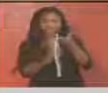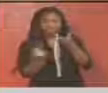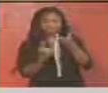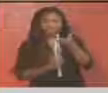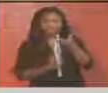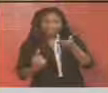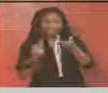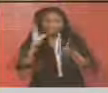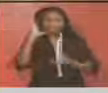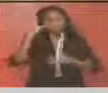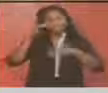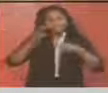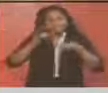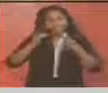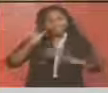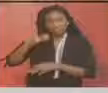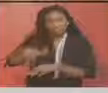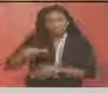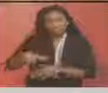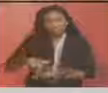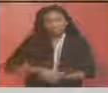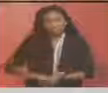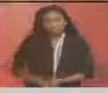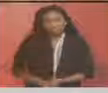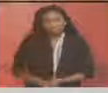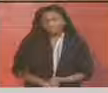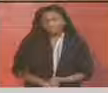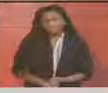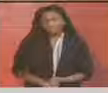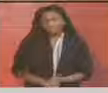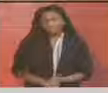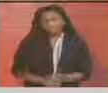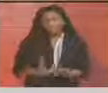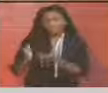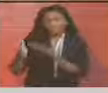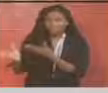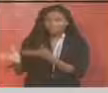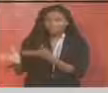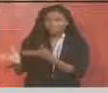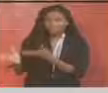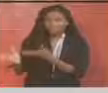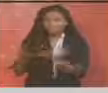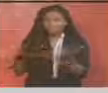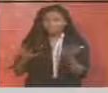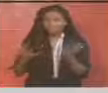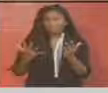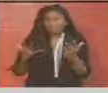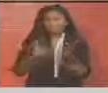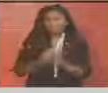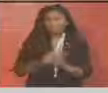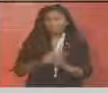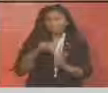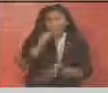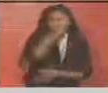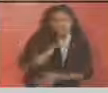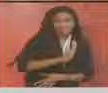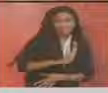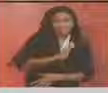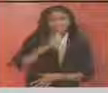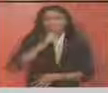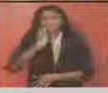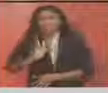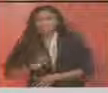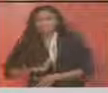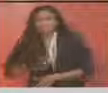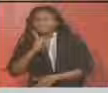into a little more detail if I could have the next slide. Again, just to give you an idea of the sex distribution and the age